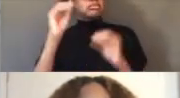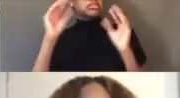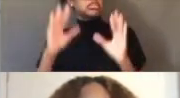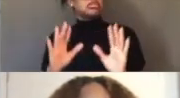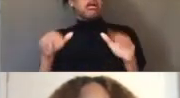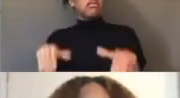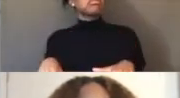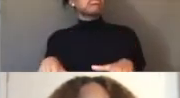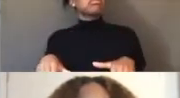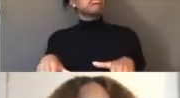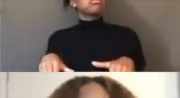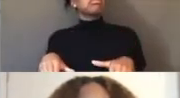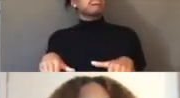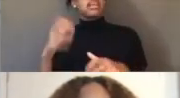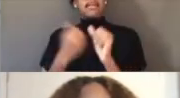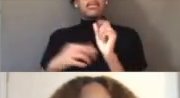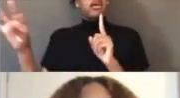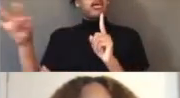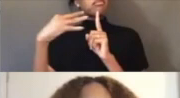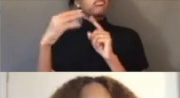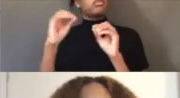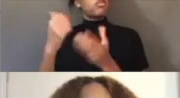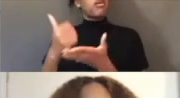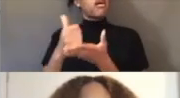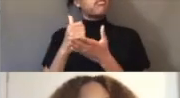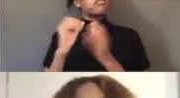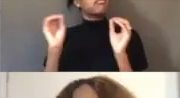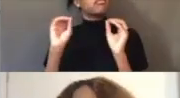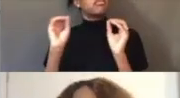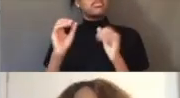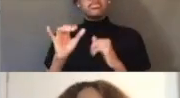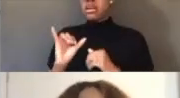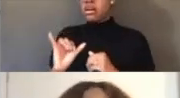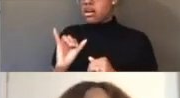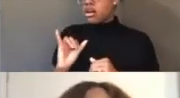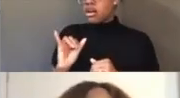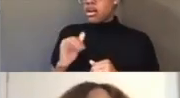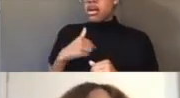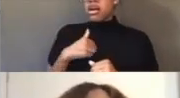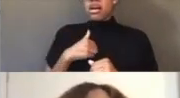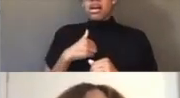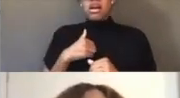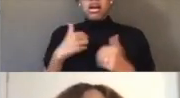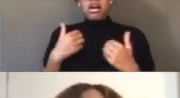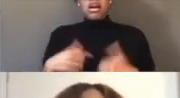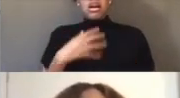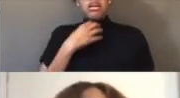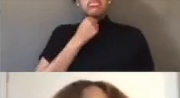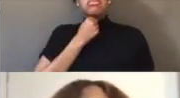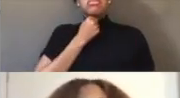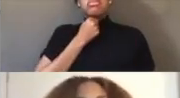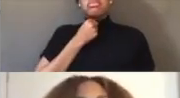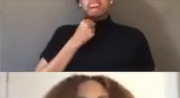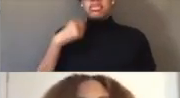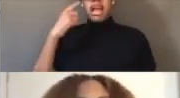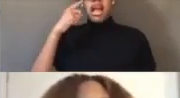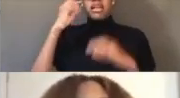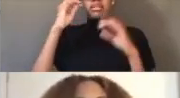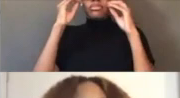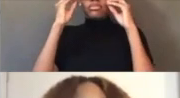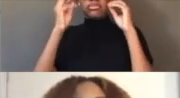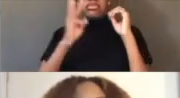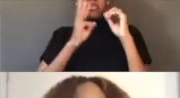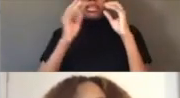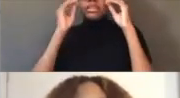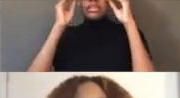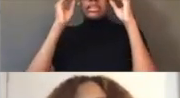like it. I didn't know what to say. My eyes welled up with tears. I put my arm around him as I tried to figure out what